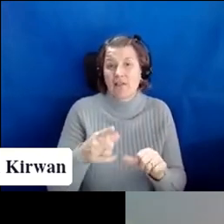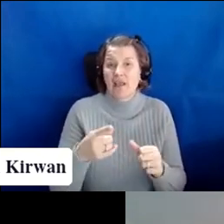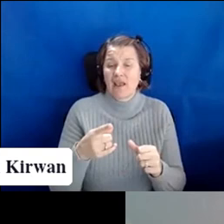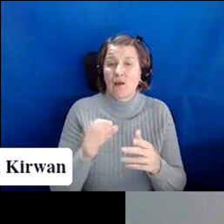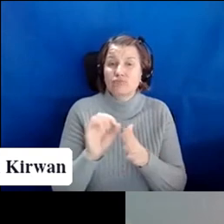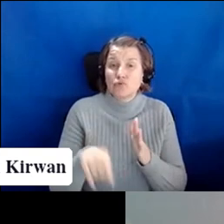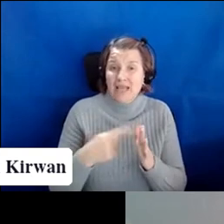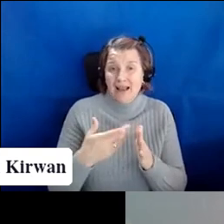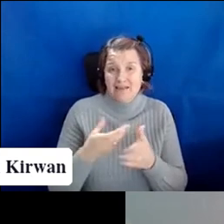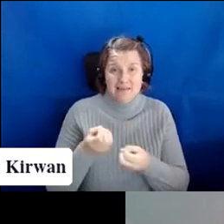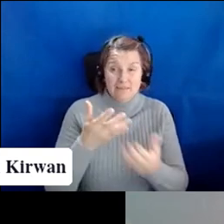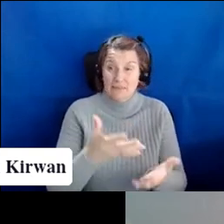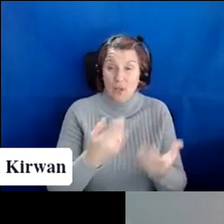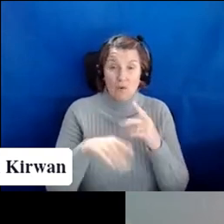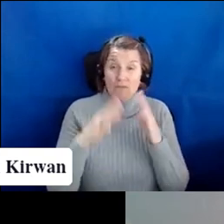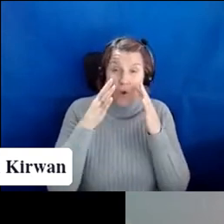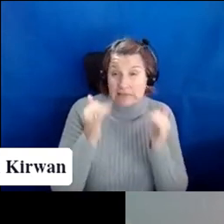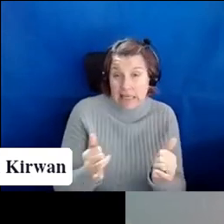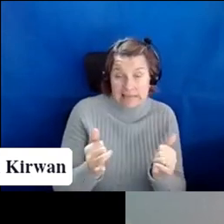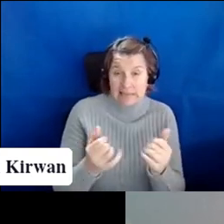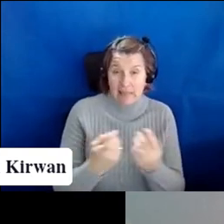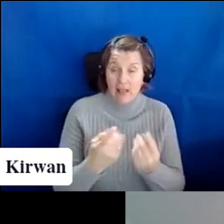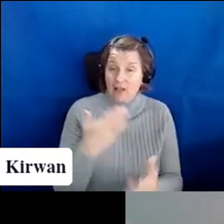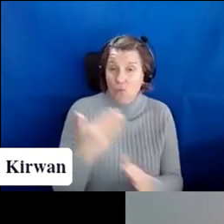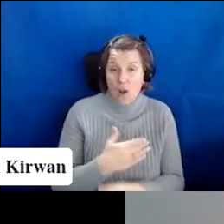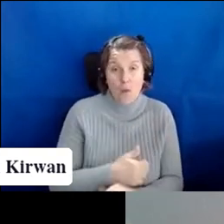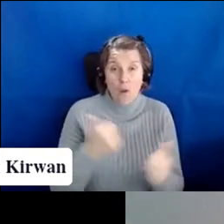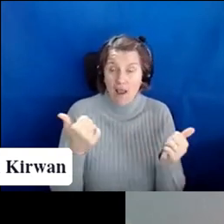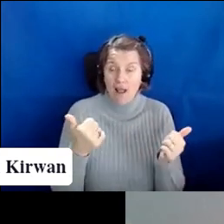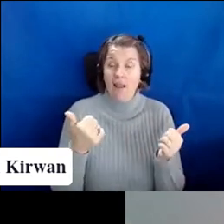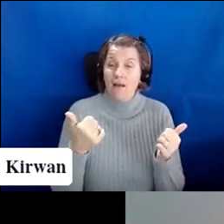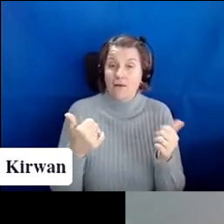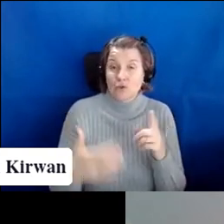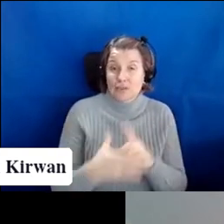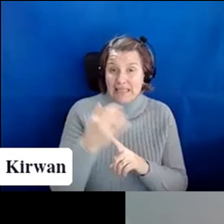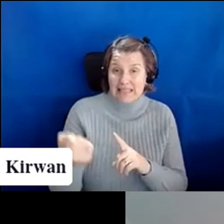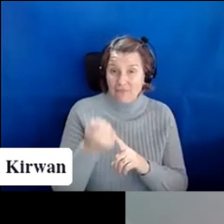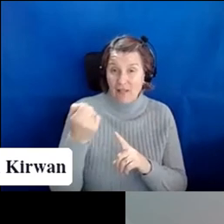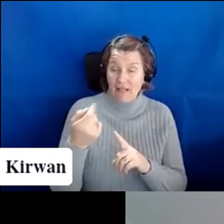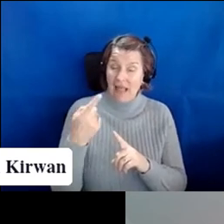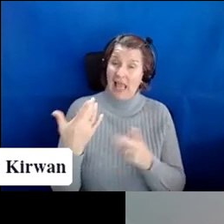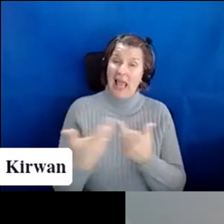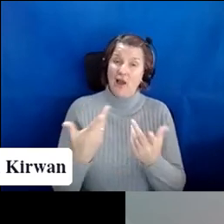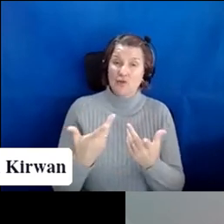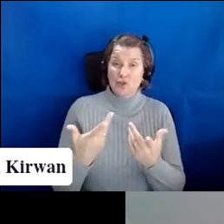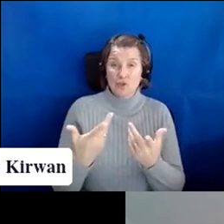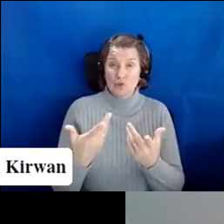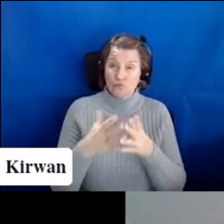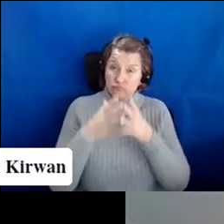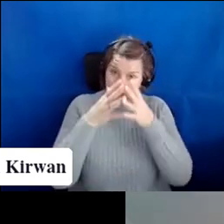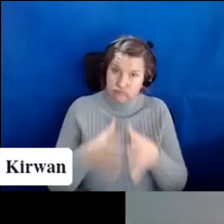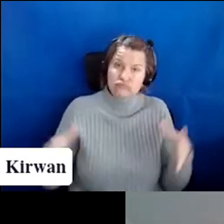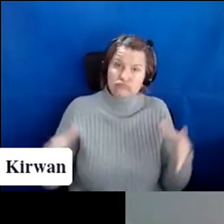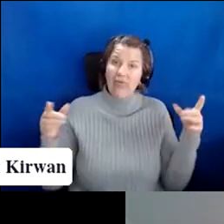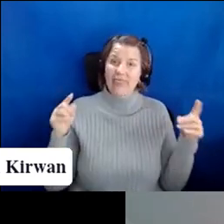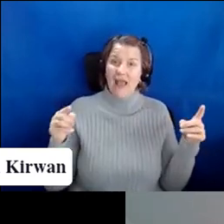problem. We've all tested and piloted things that really work and are successful. And how do you kind of scale that and grow that across the